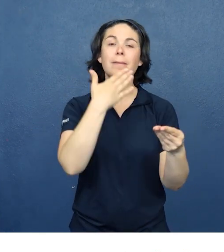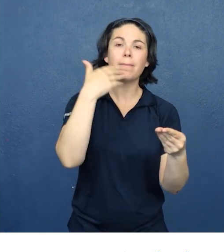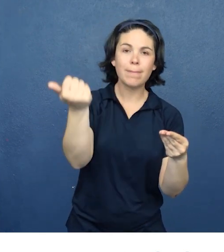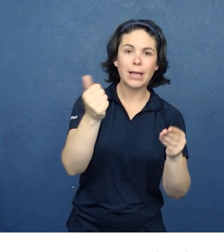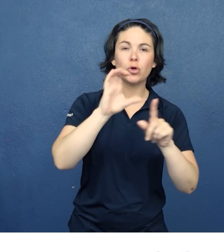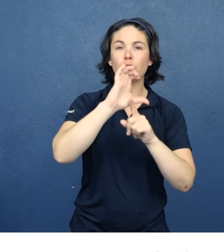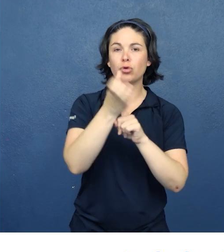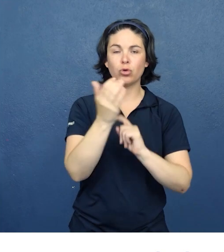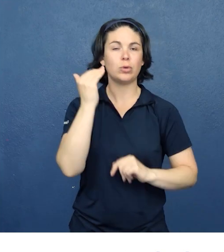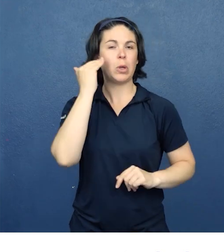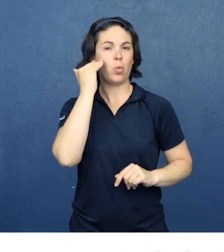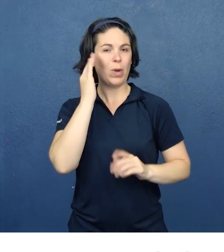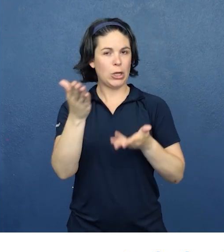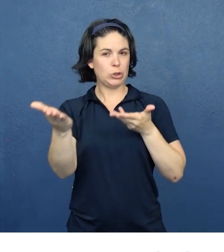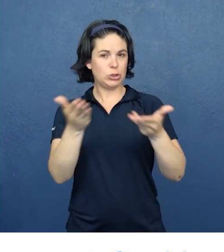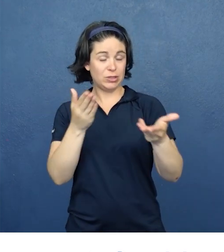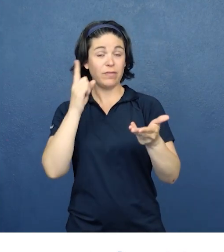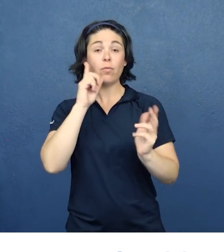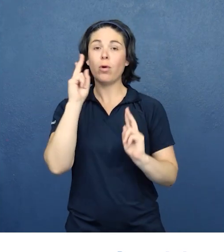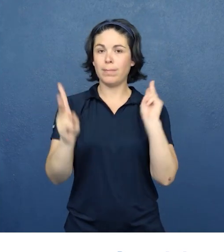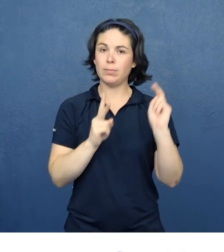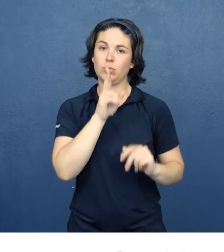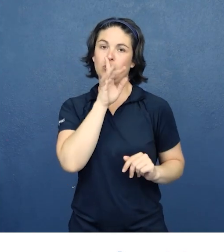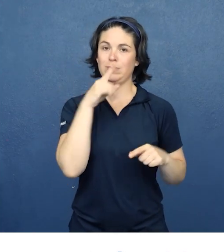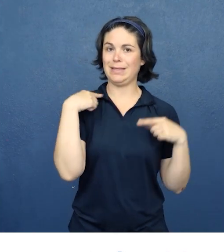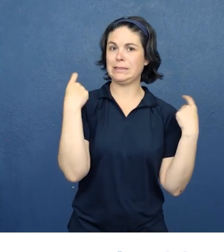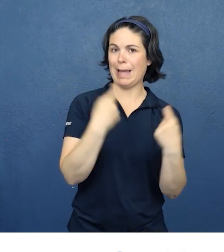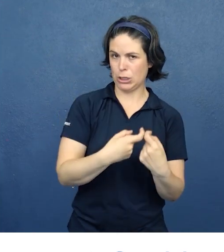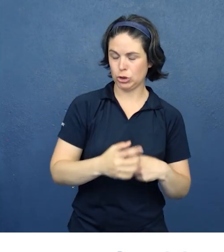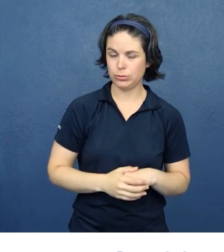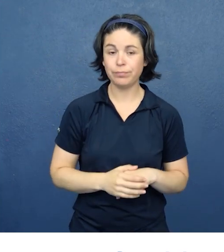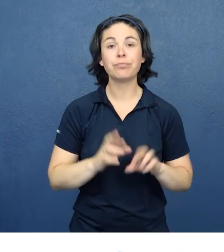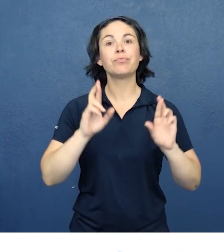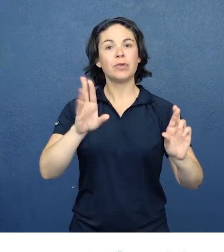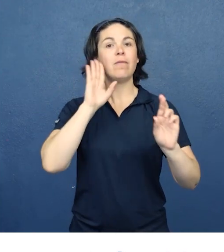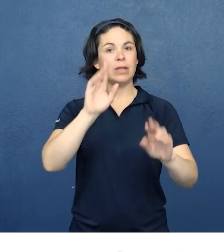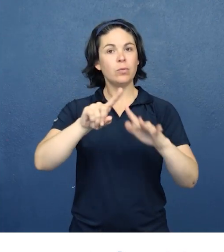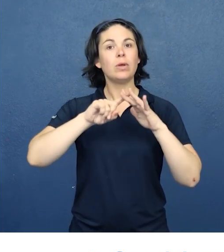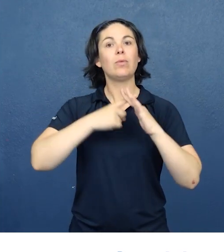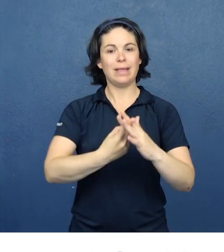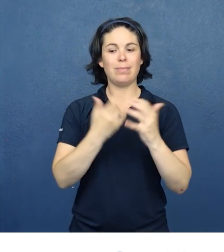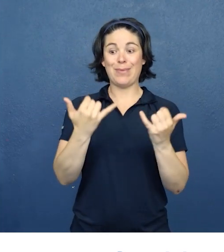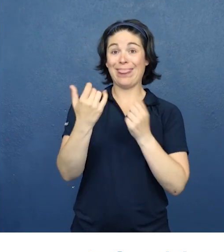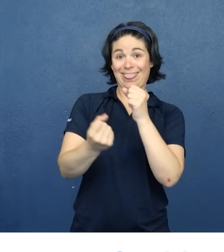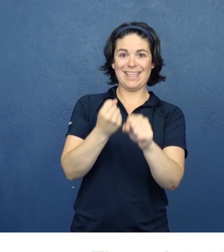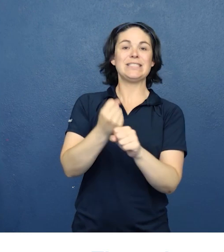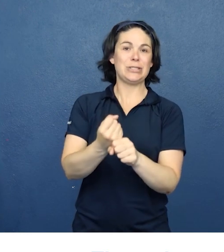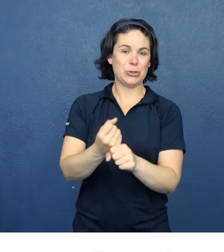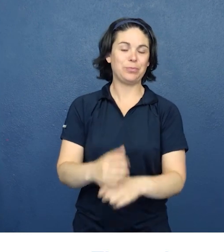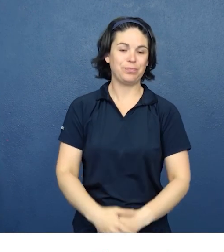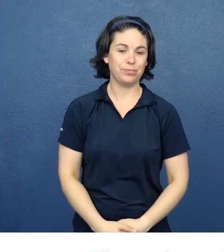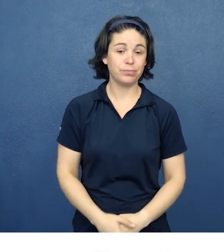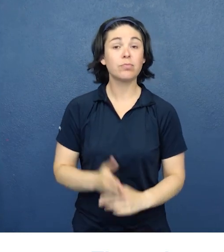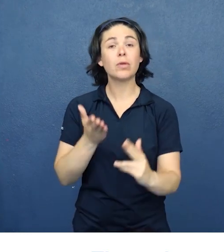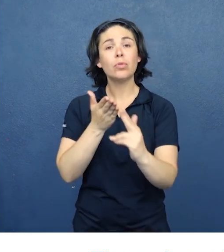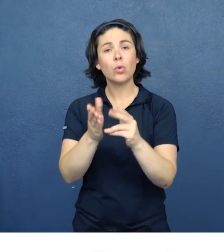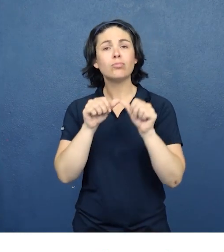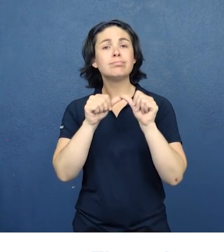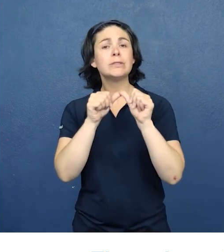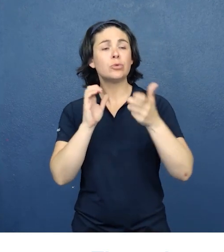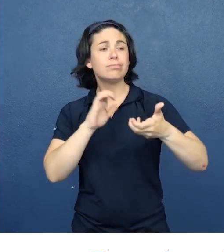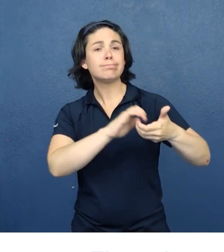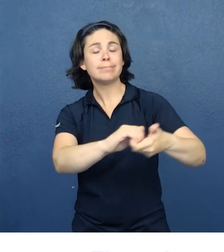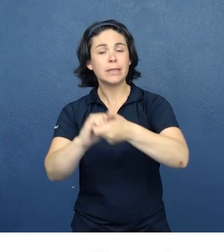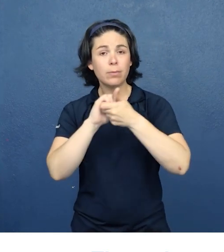culturally infused services to Spanish-speaking clients, which we hope to implement this calendar year. Through continued